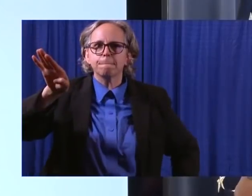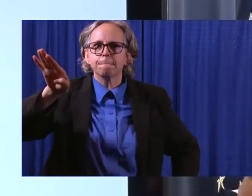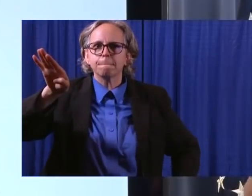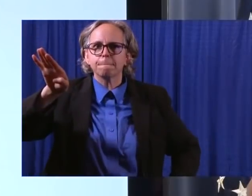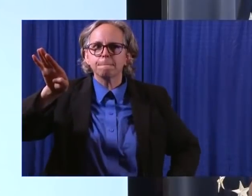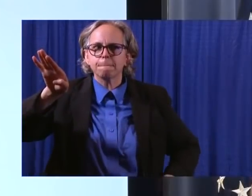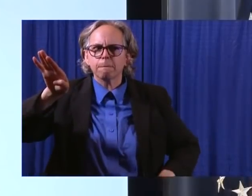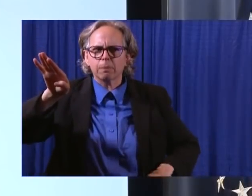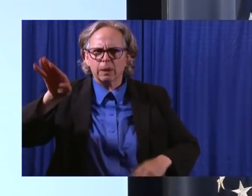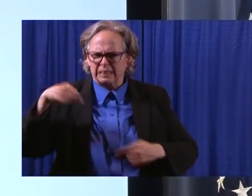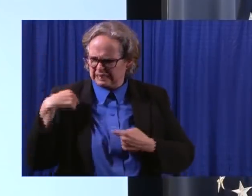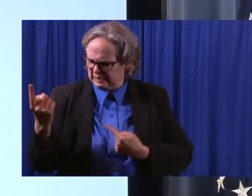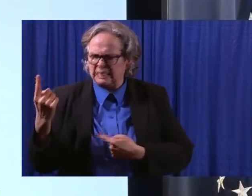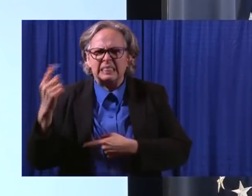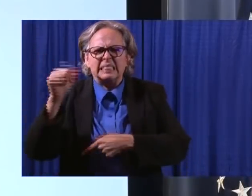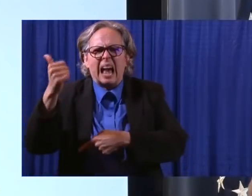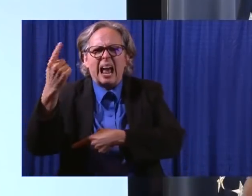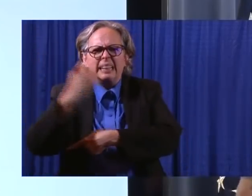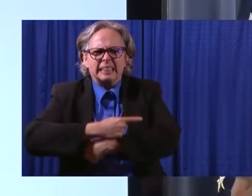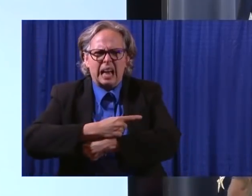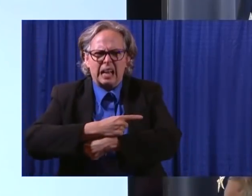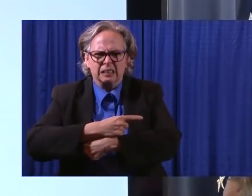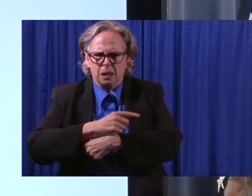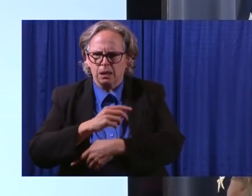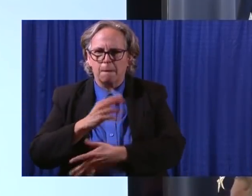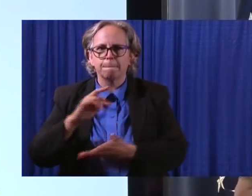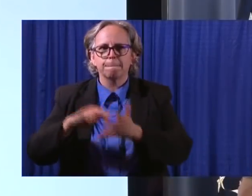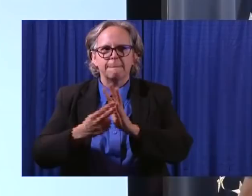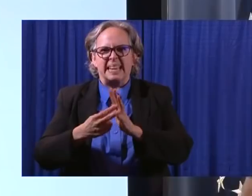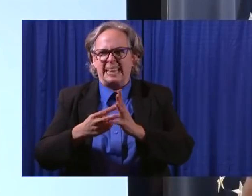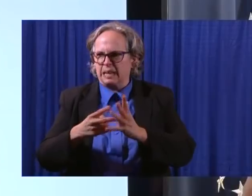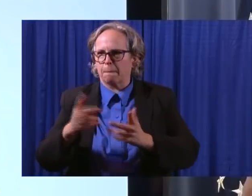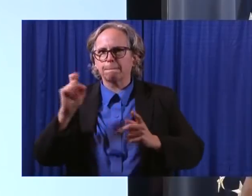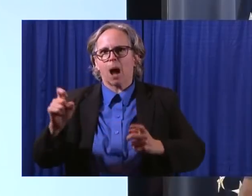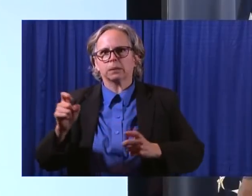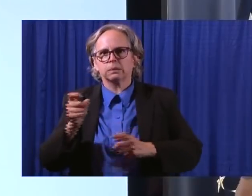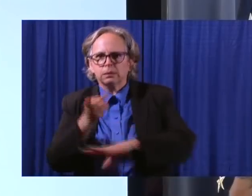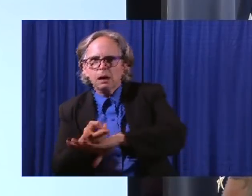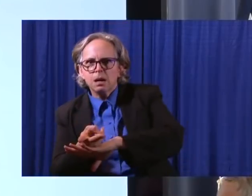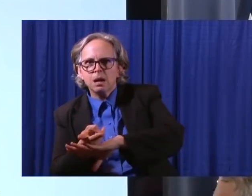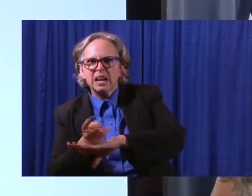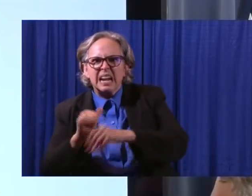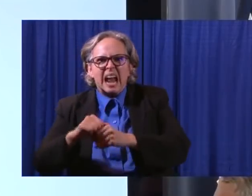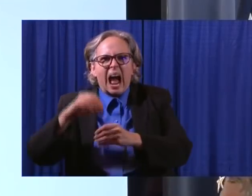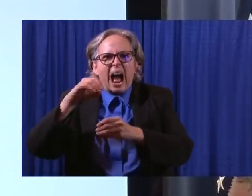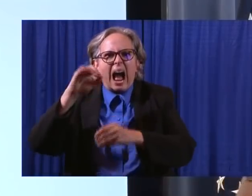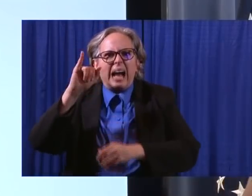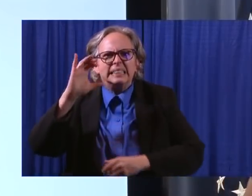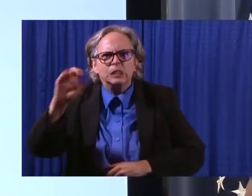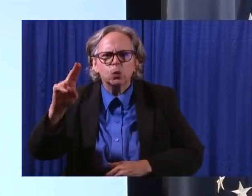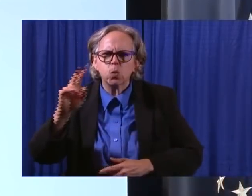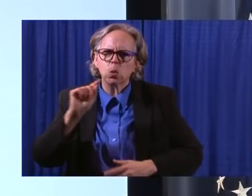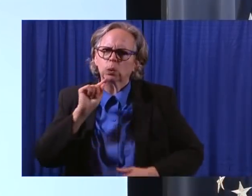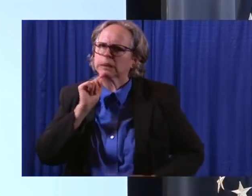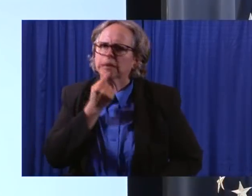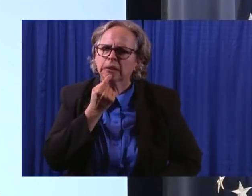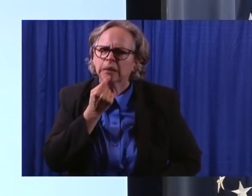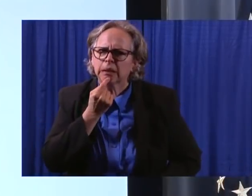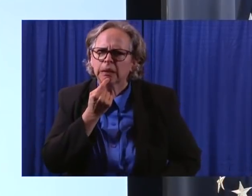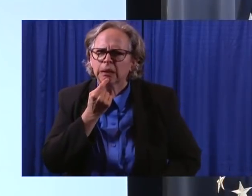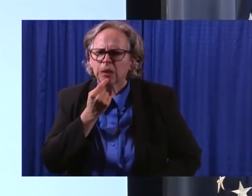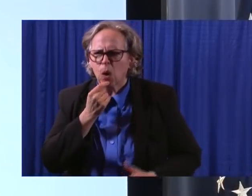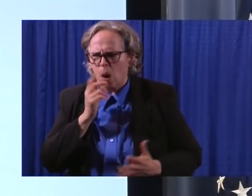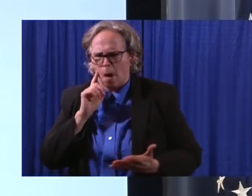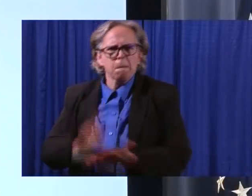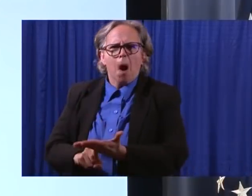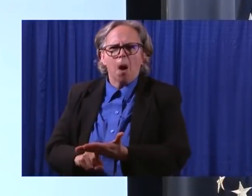in the last 10 days of patients who require ICU care as well. So we've definitely seen an uptick in the number of